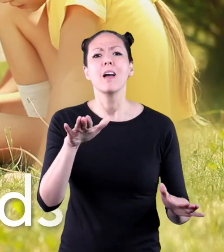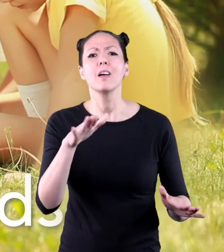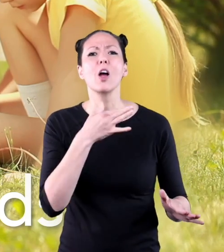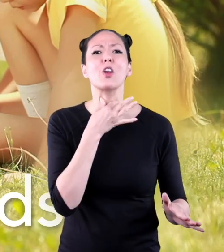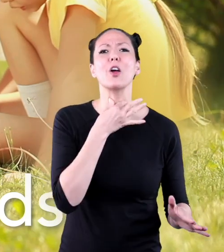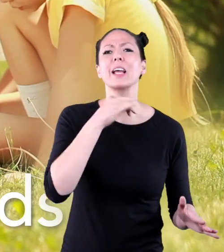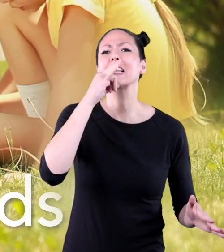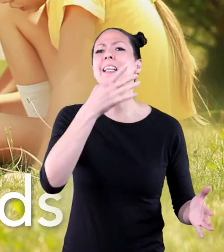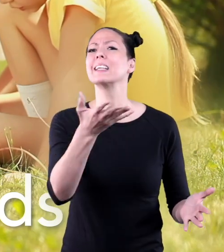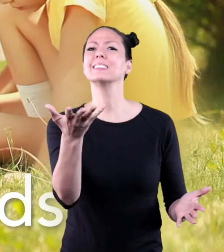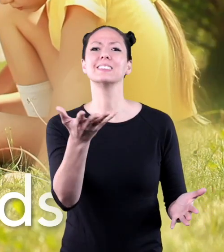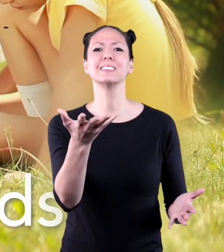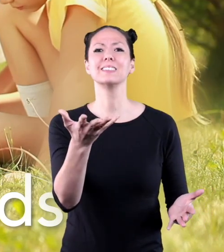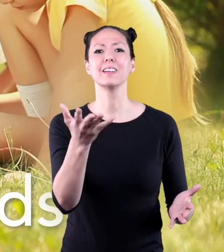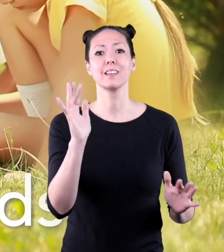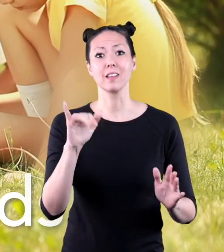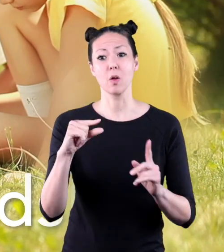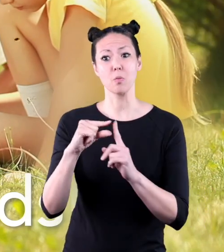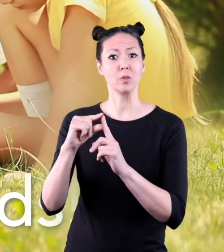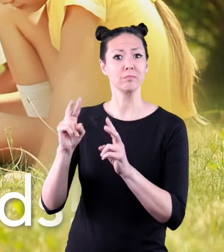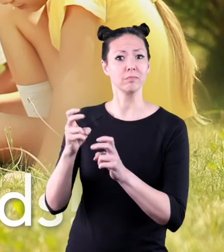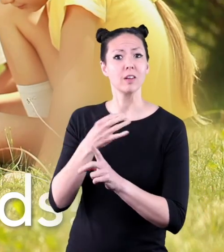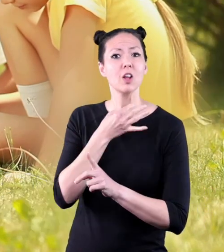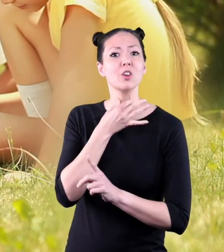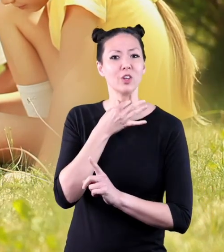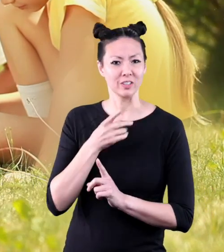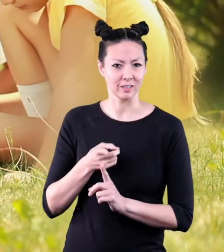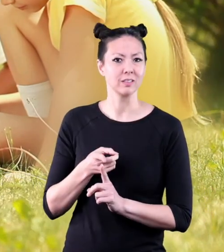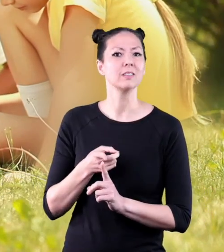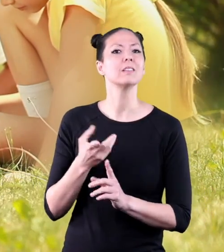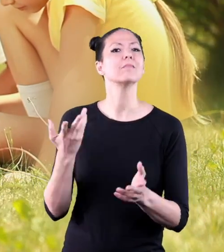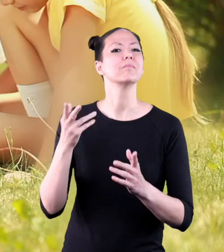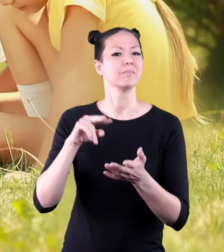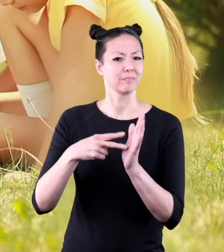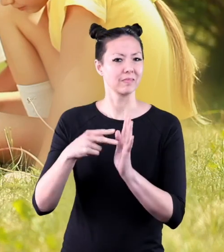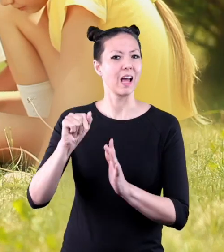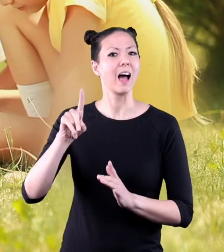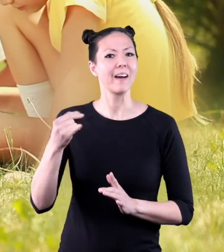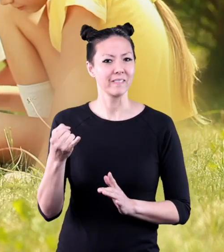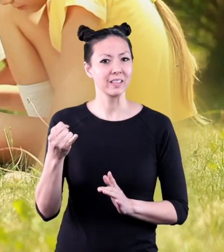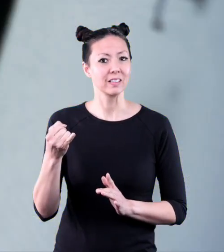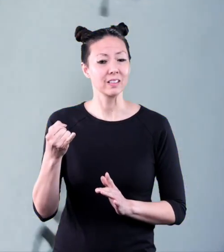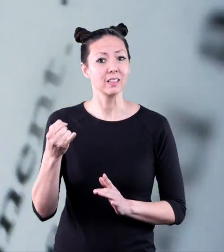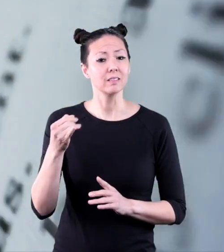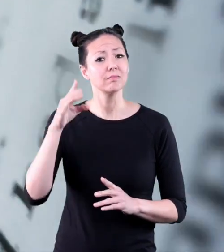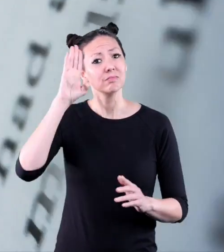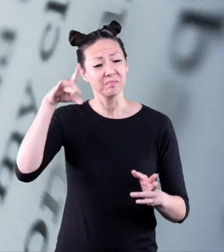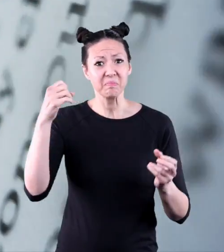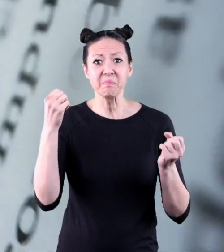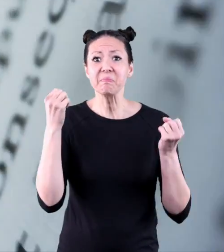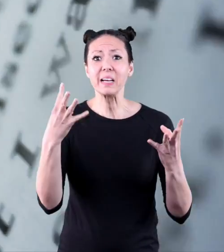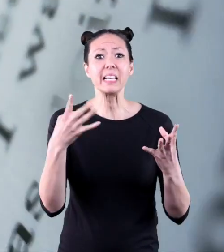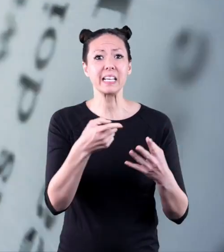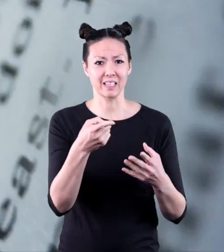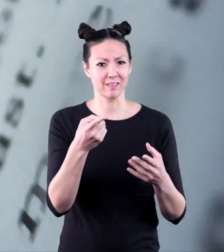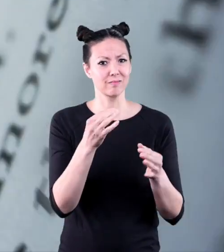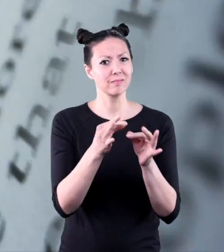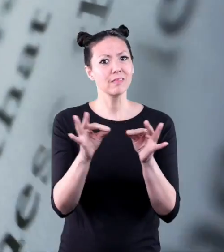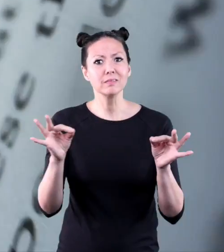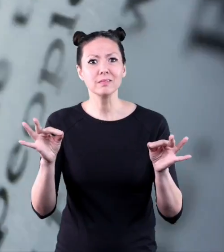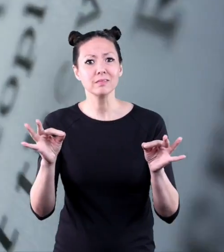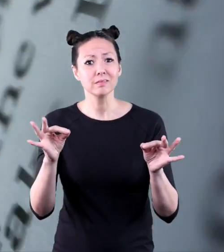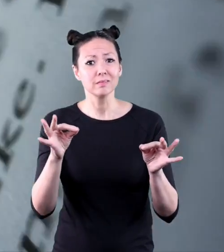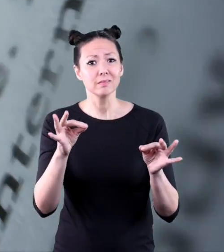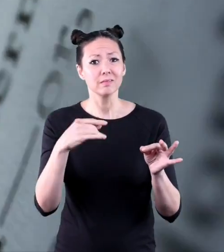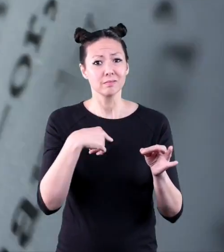said, hey, curious kids. In that case, the word curious would have been the adjective. Did you know that many